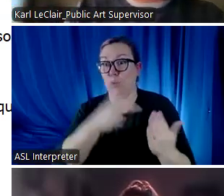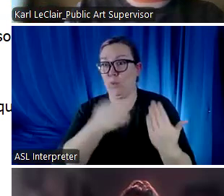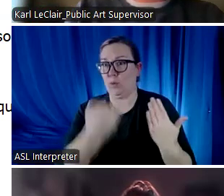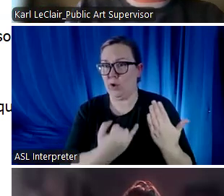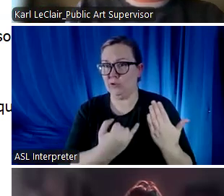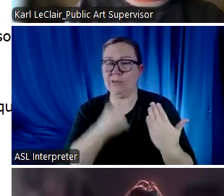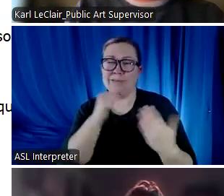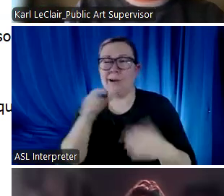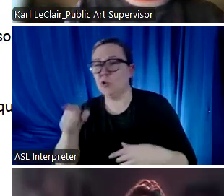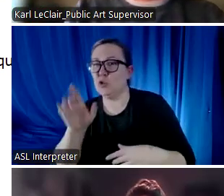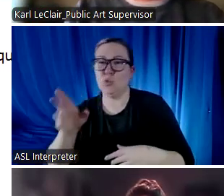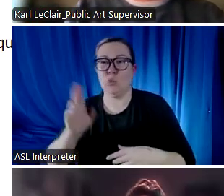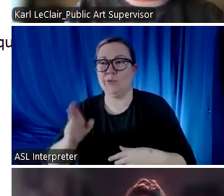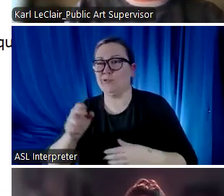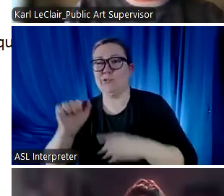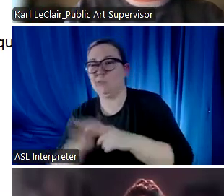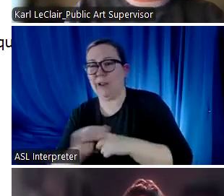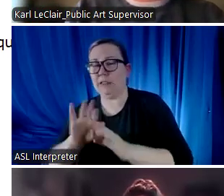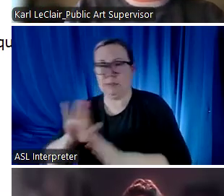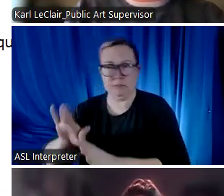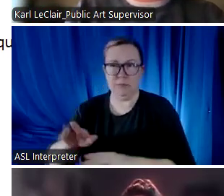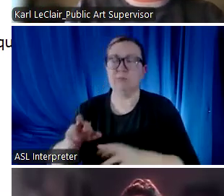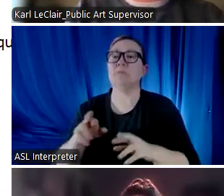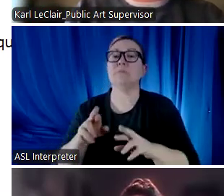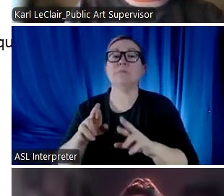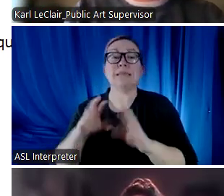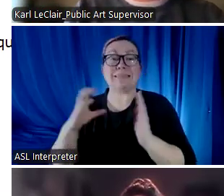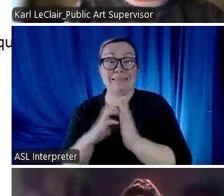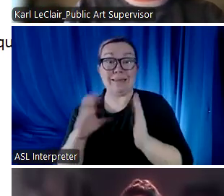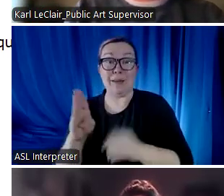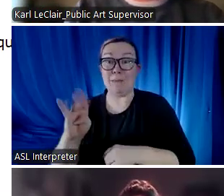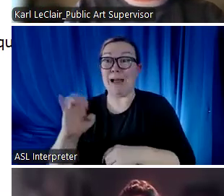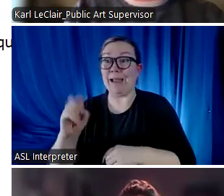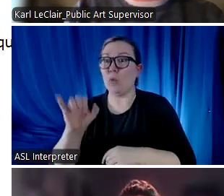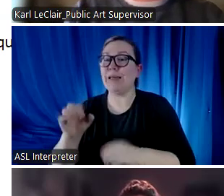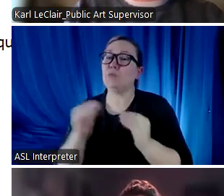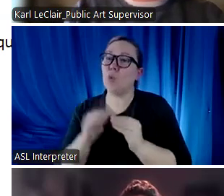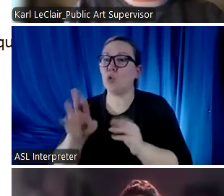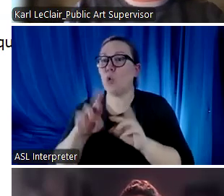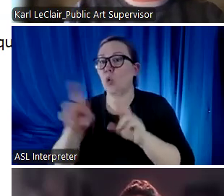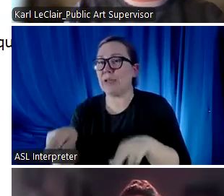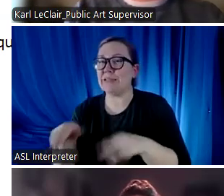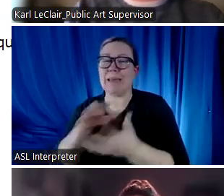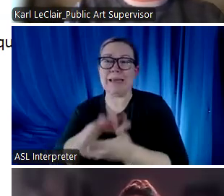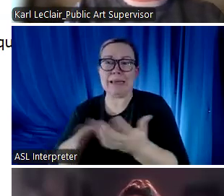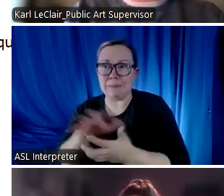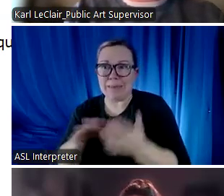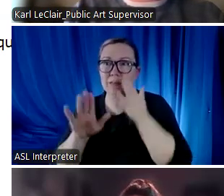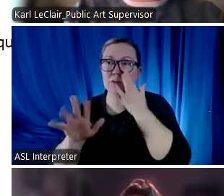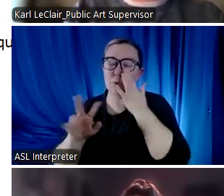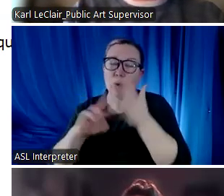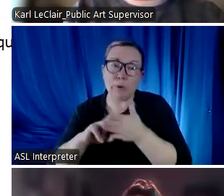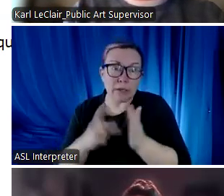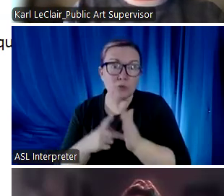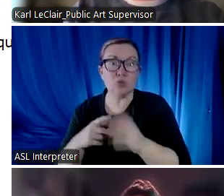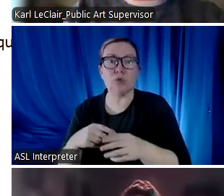your practice. And the statement bio resume, that could be a mix, a combination of these, could be either